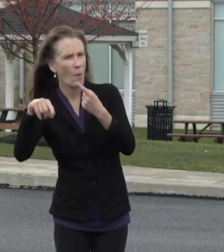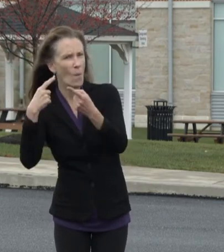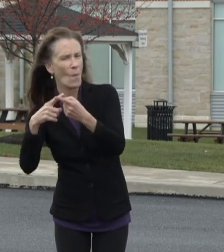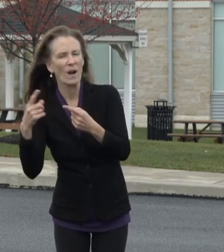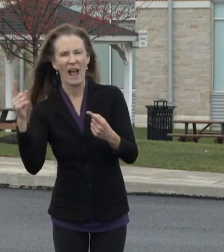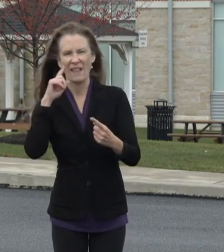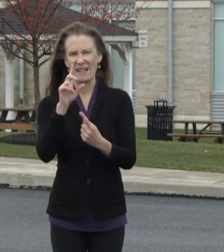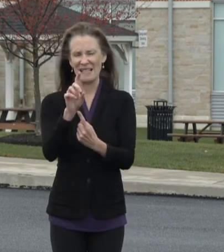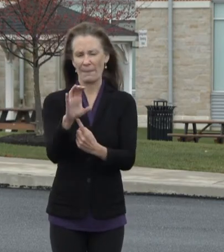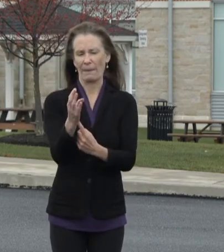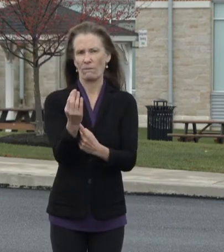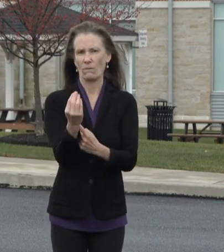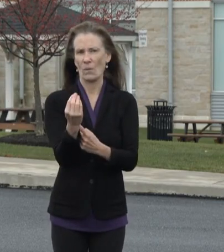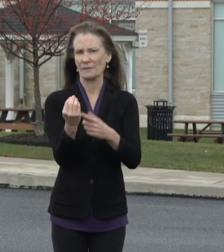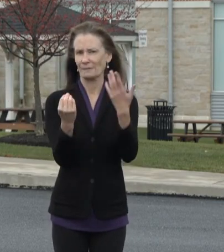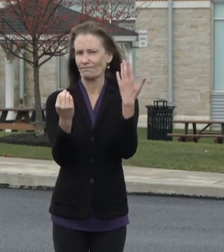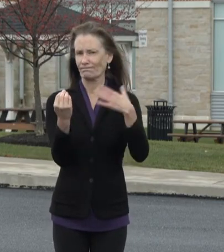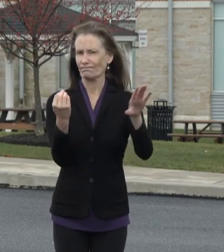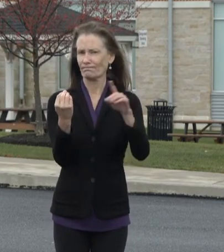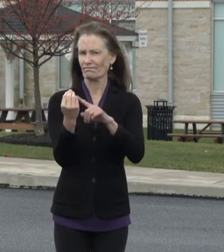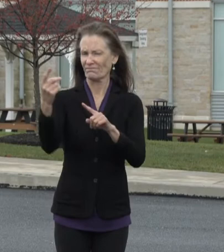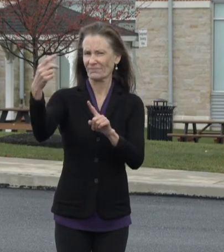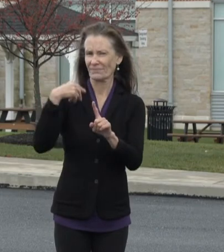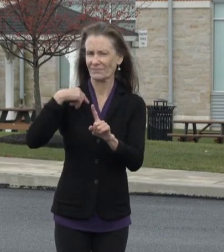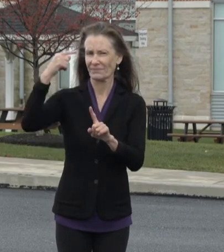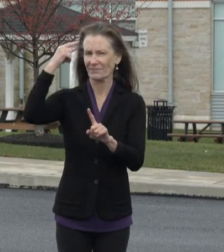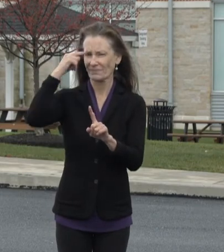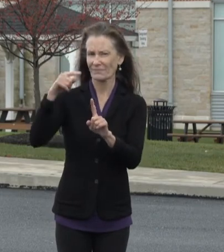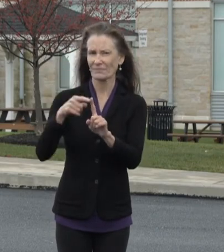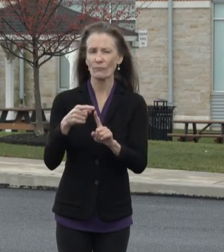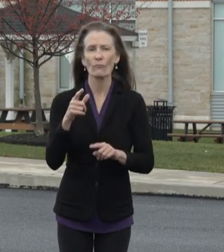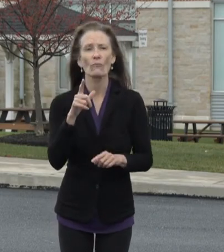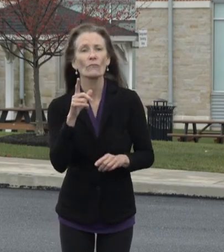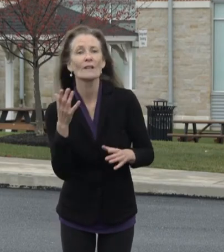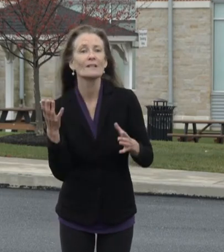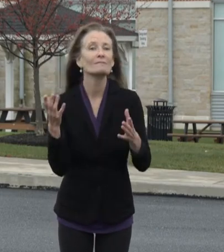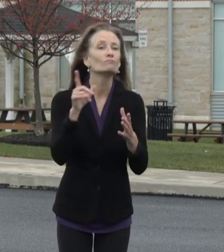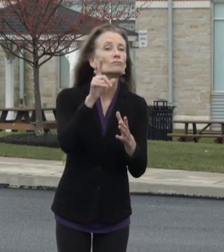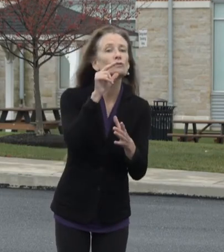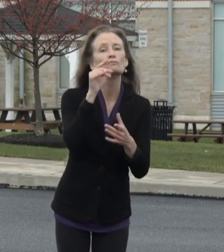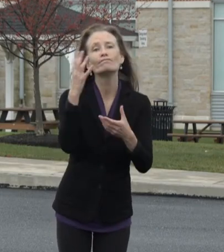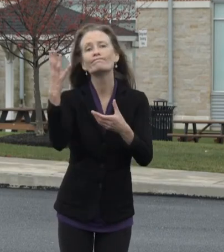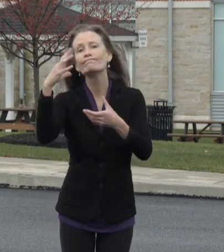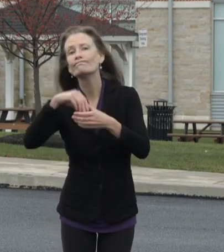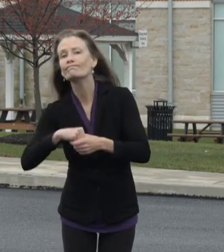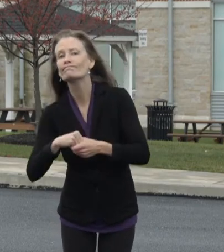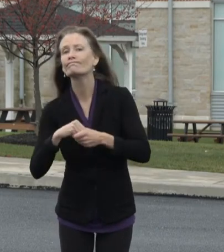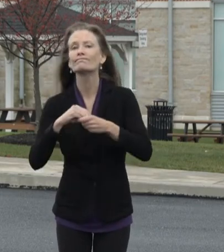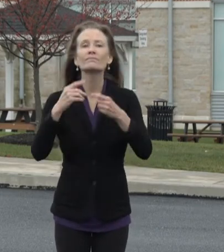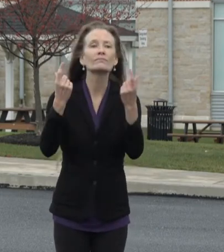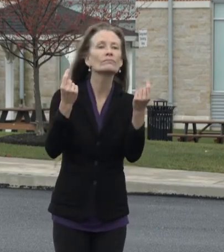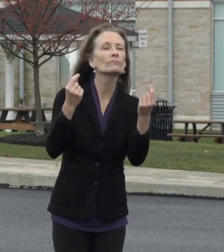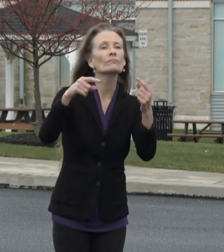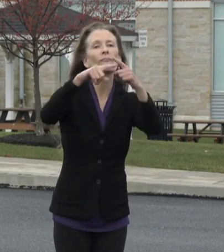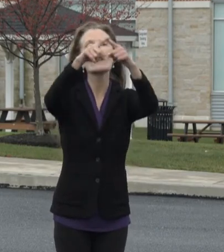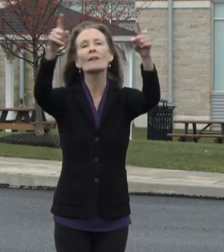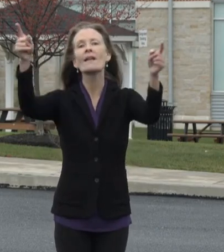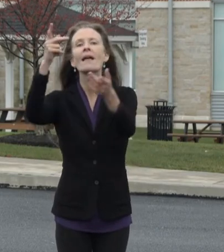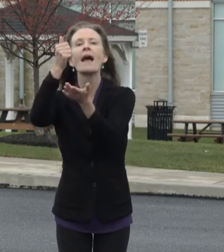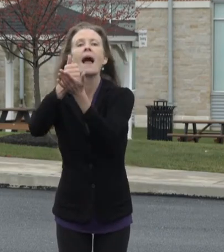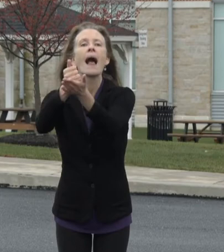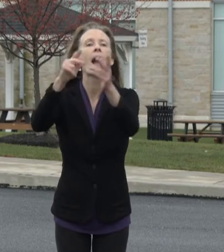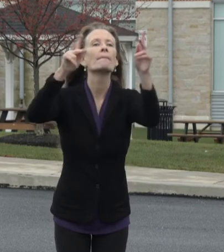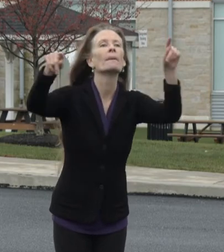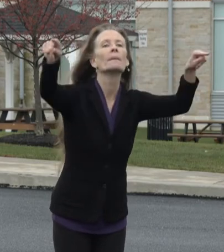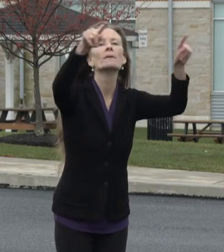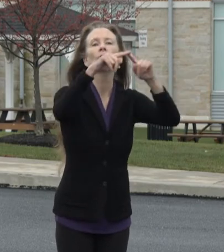some requirements that we need to take the folks that were actively involved in direct patient care off of the kind of the response